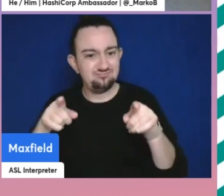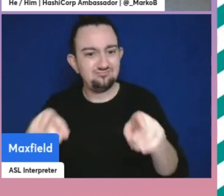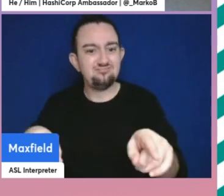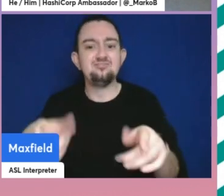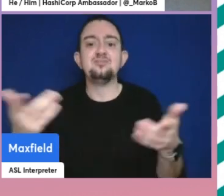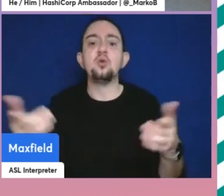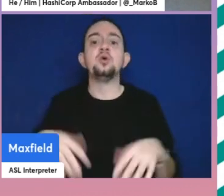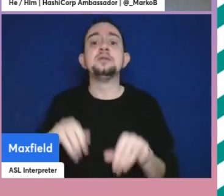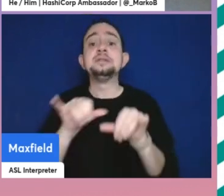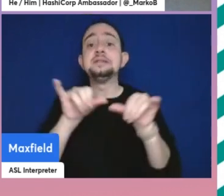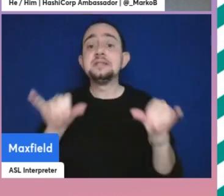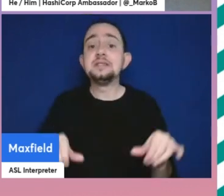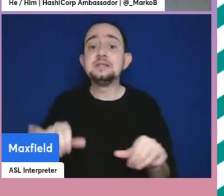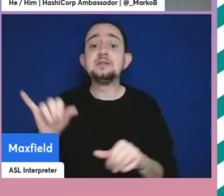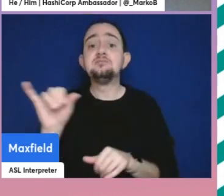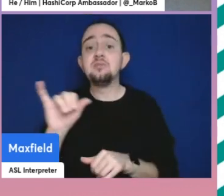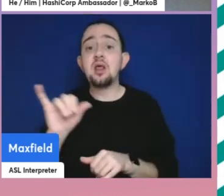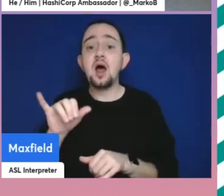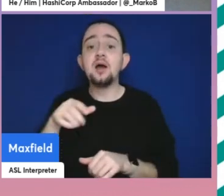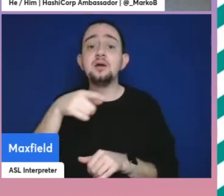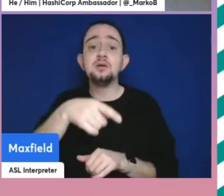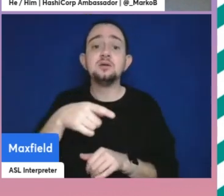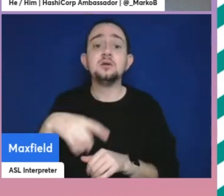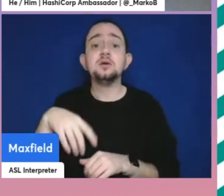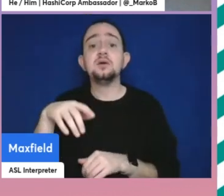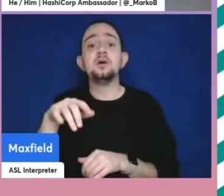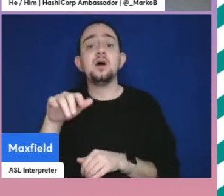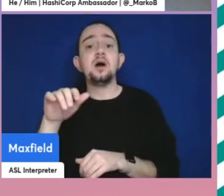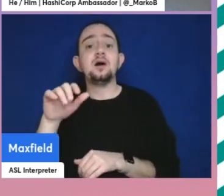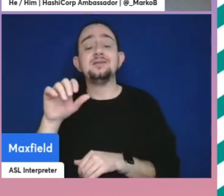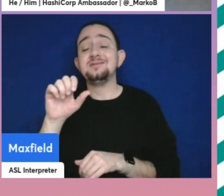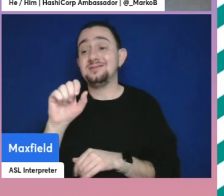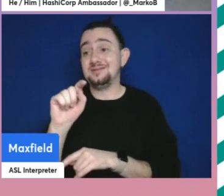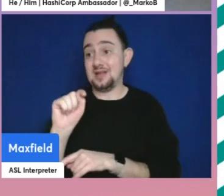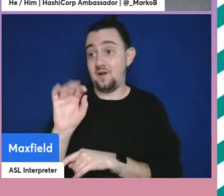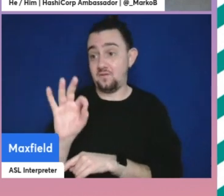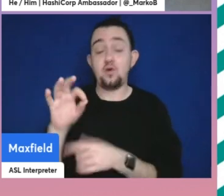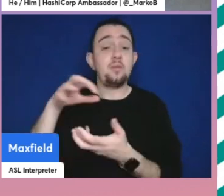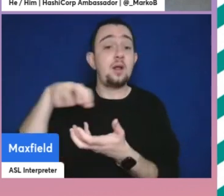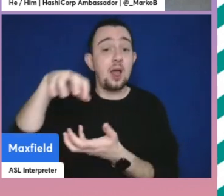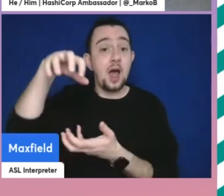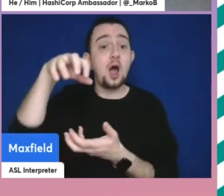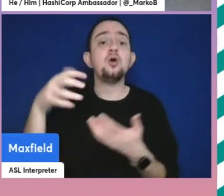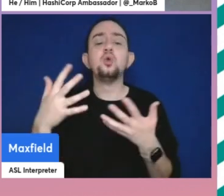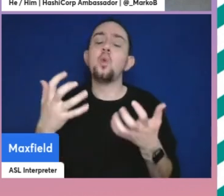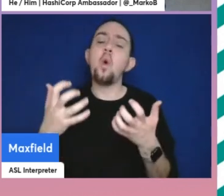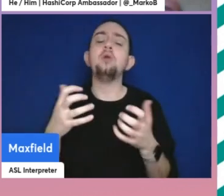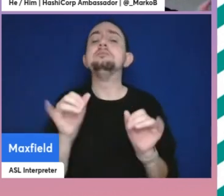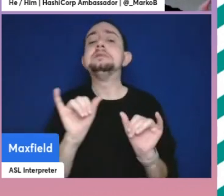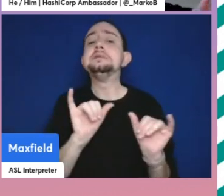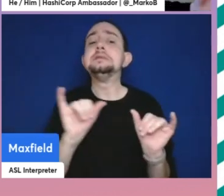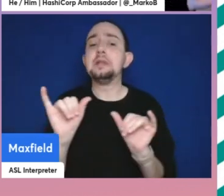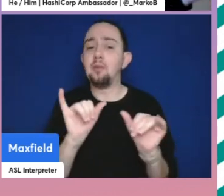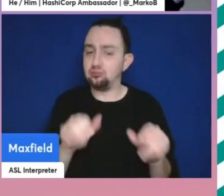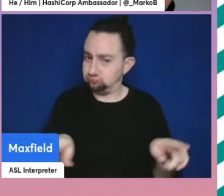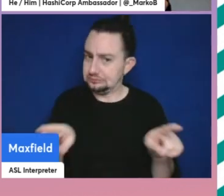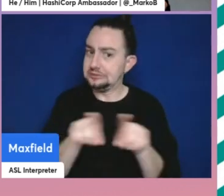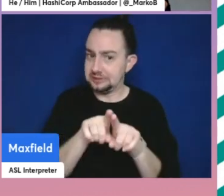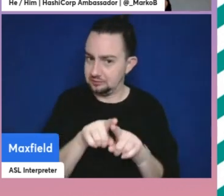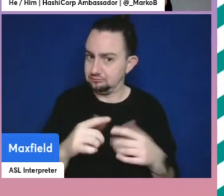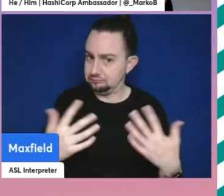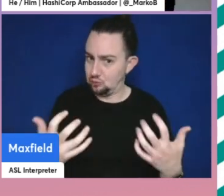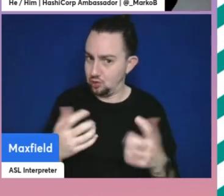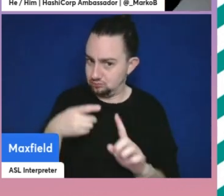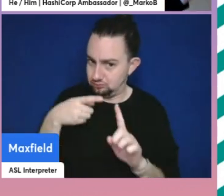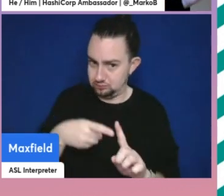Terraform Cloud, you would expect the experience should be quite similar, if not the same. And obviously, you want to detect issues quite